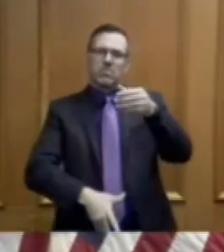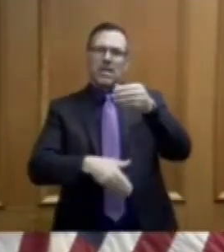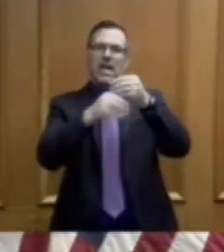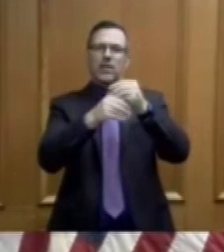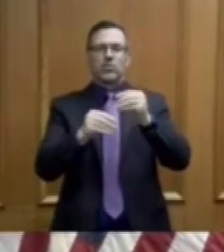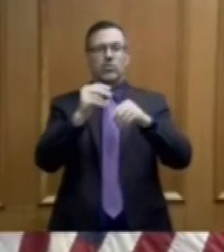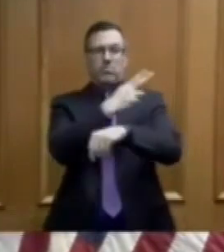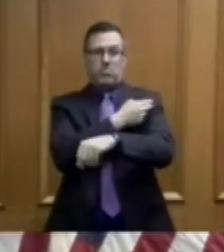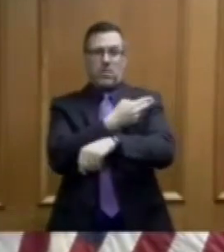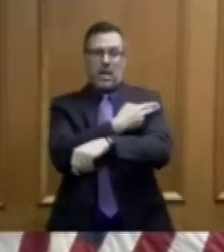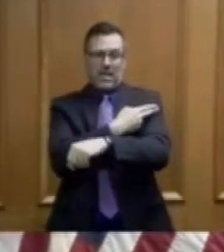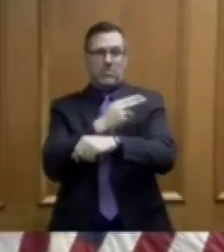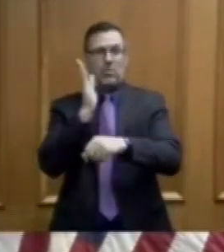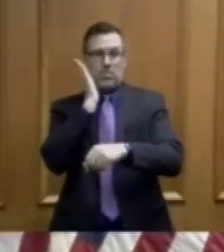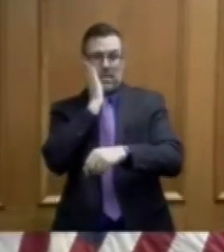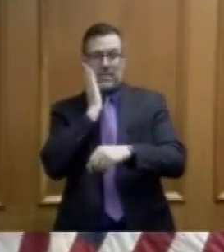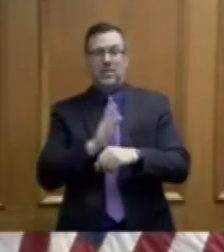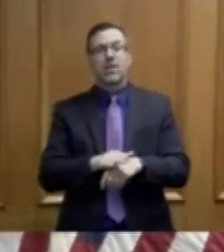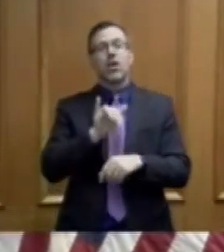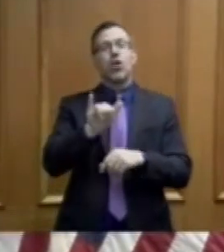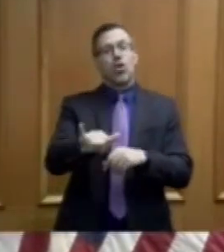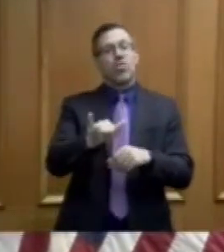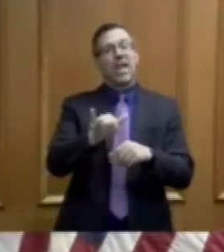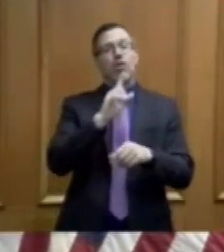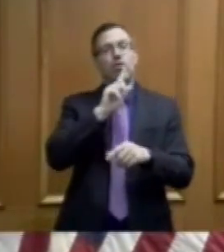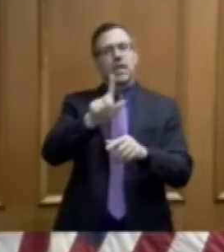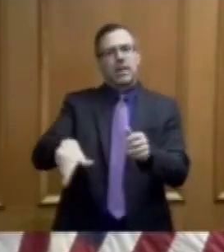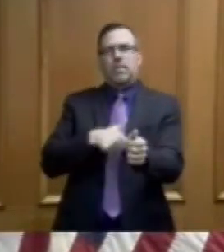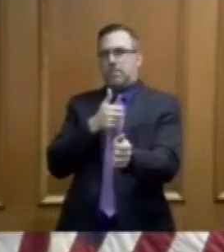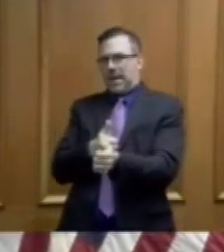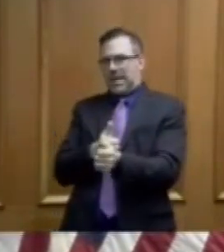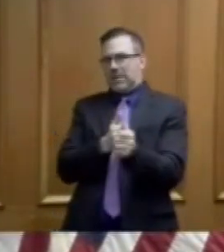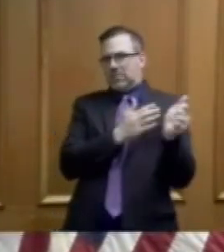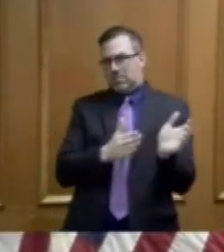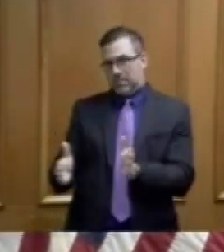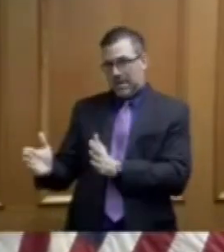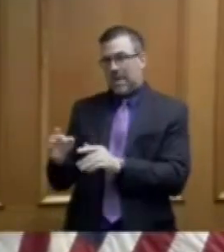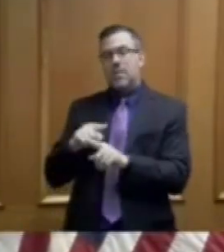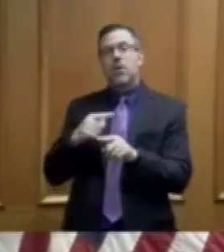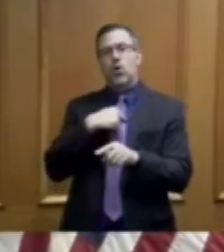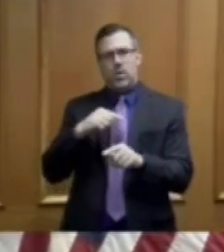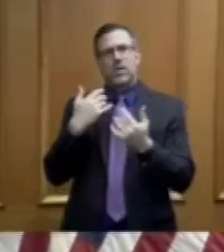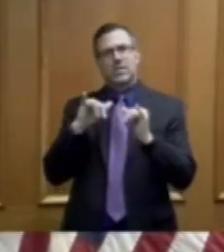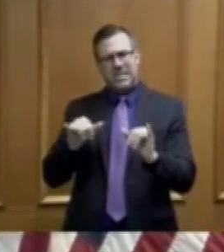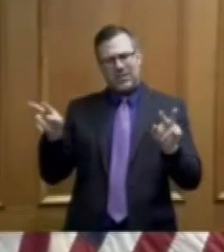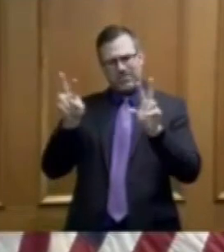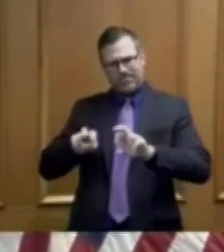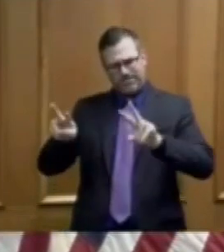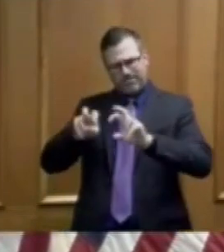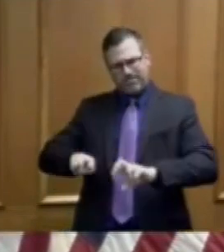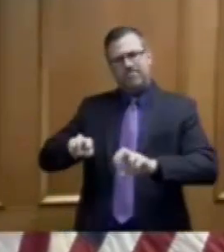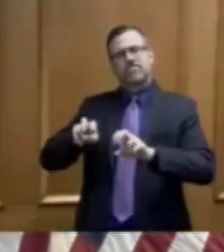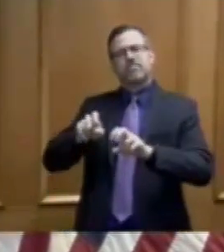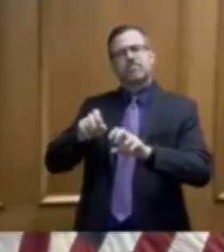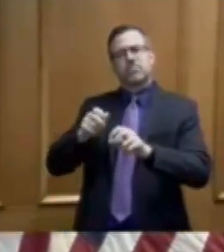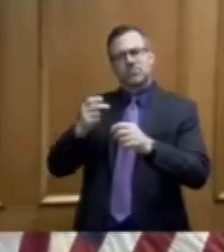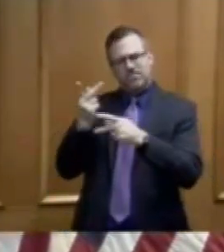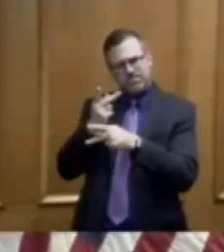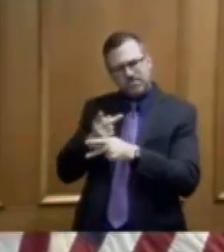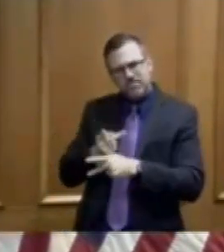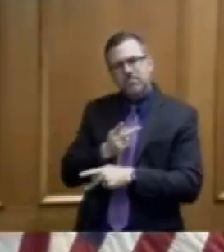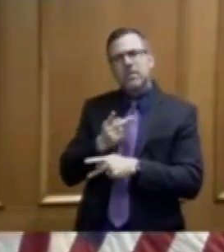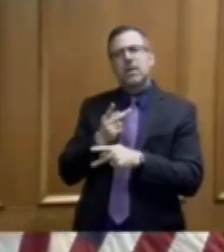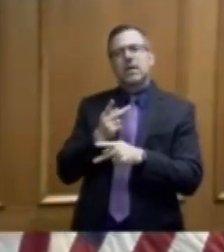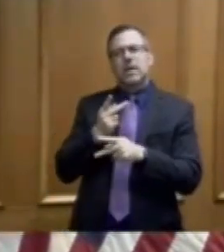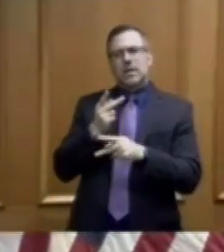These backup plans are currently being actively assessed, and proposals are being made, and plans are